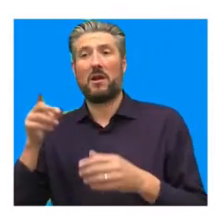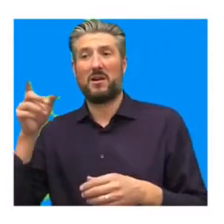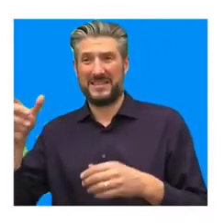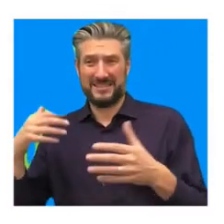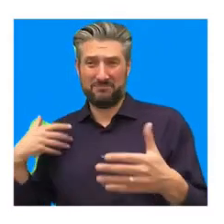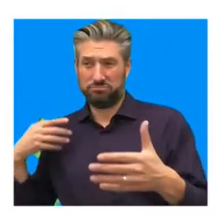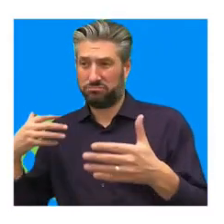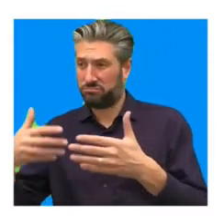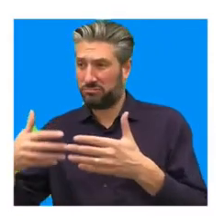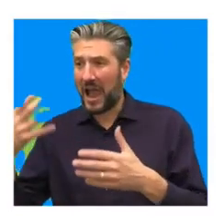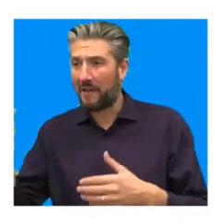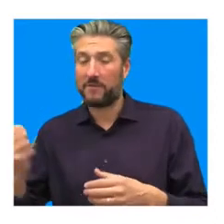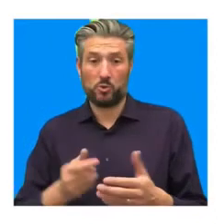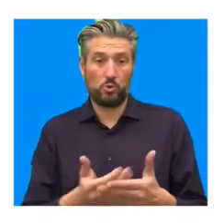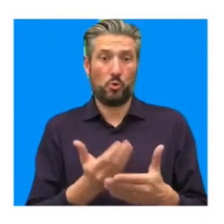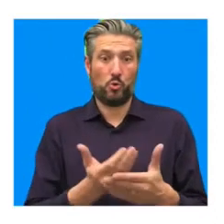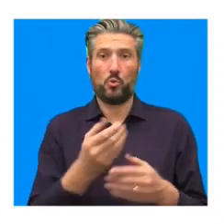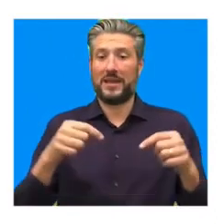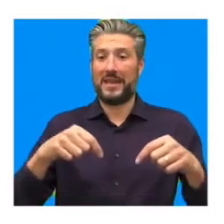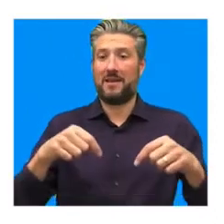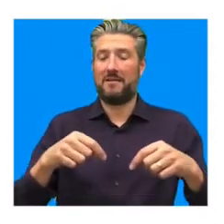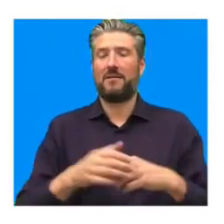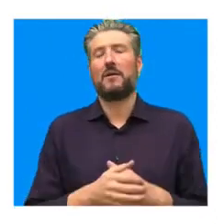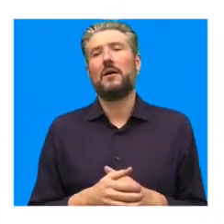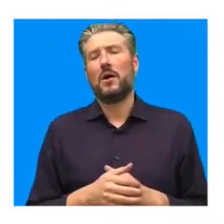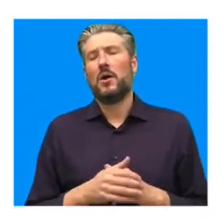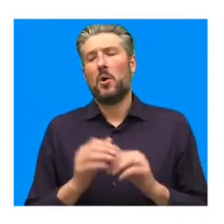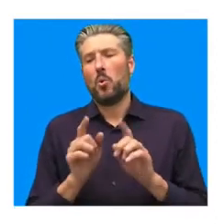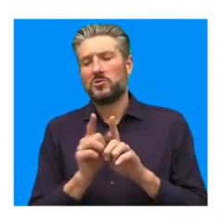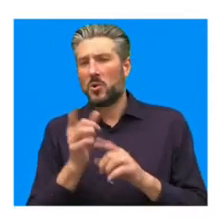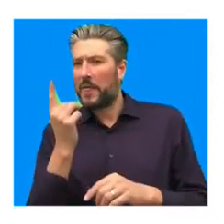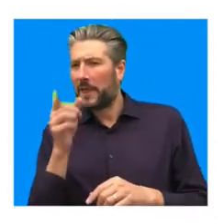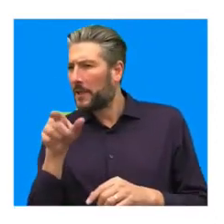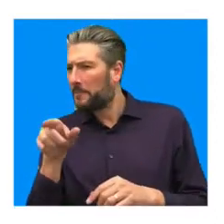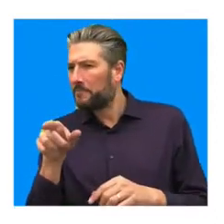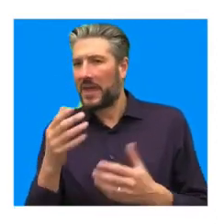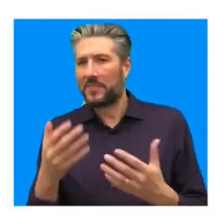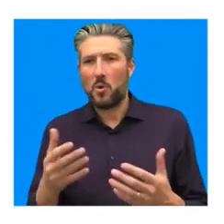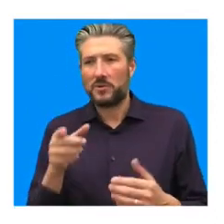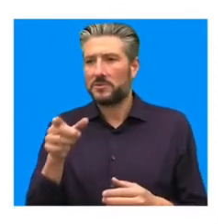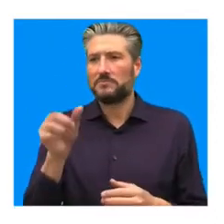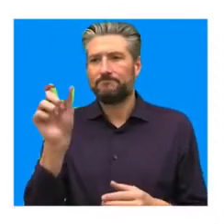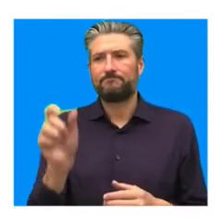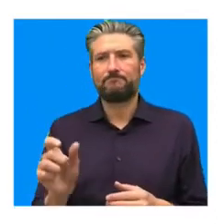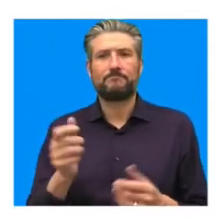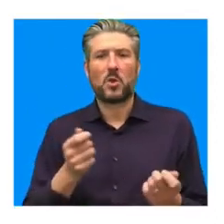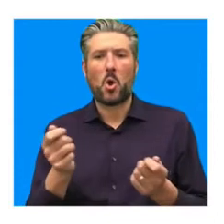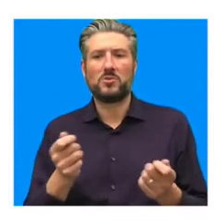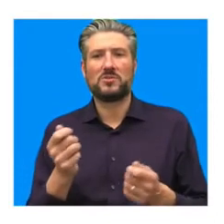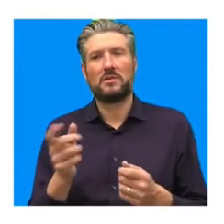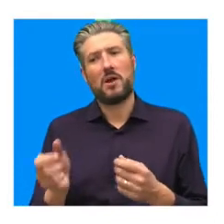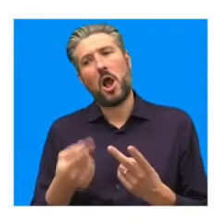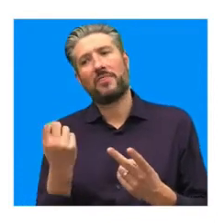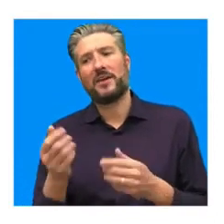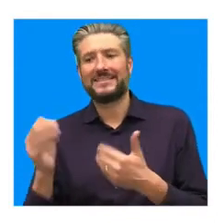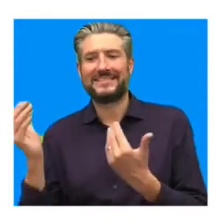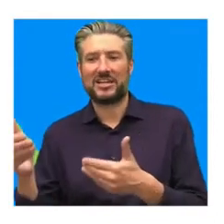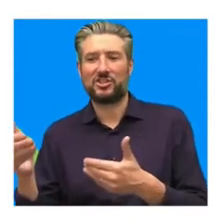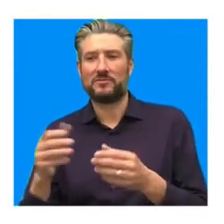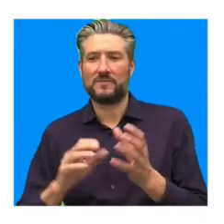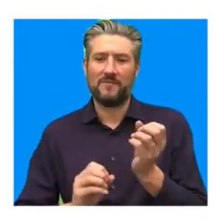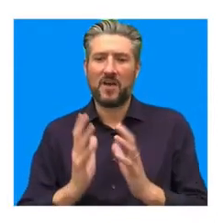thing. And I think Peter Korn is hosting a session on Fire TV right now. So had they sorted out cloning, I probably would have been there